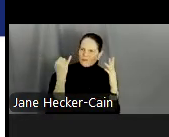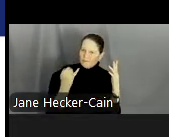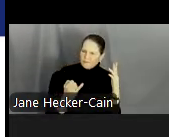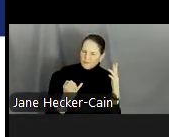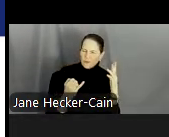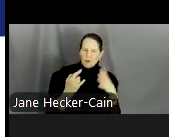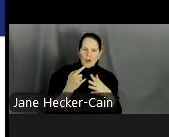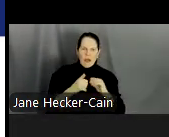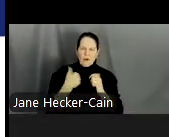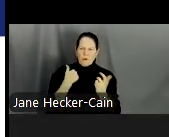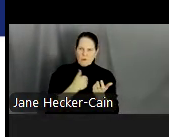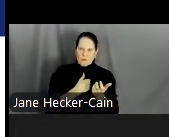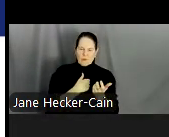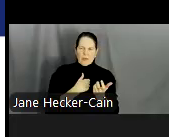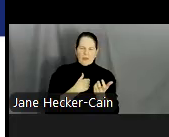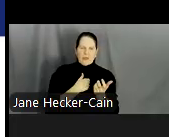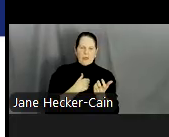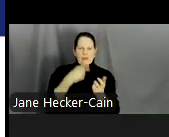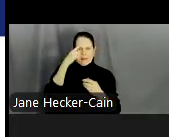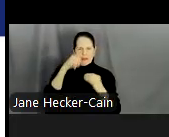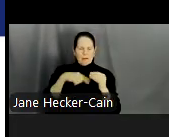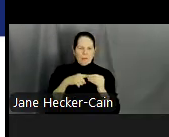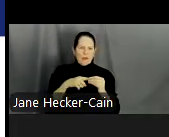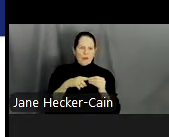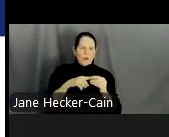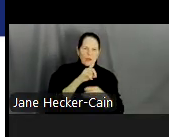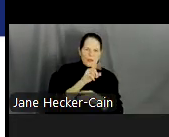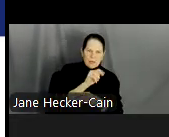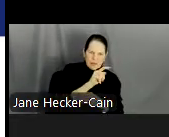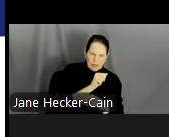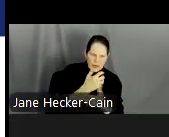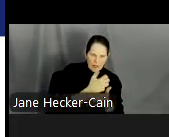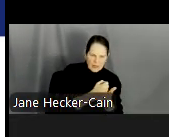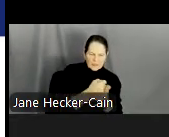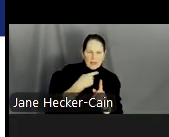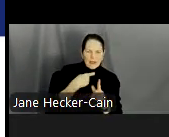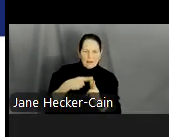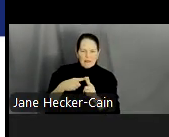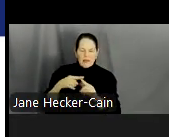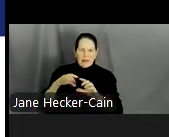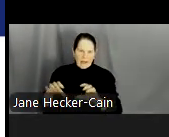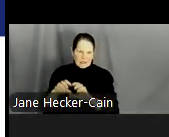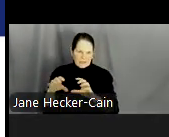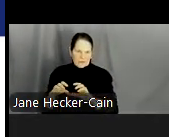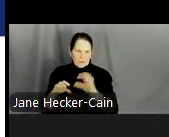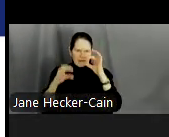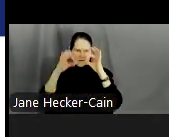for data and action. It's presented here as a circle with